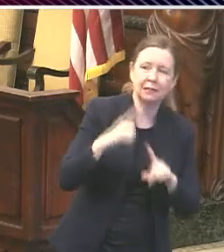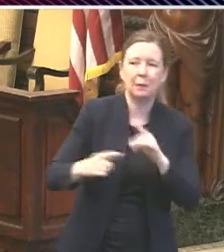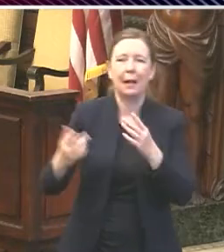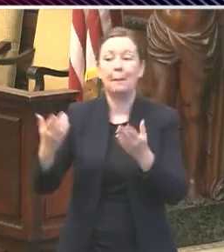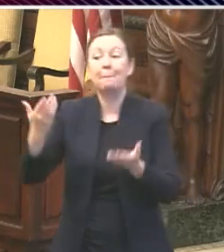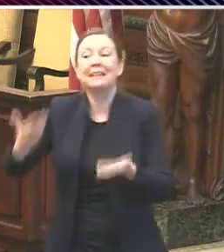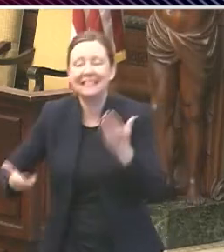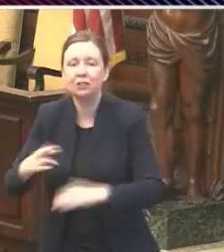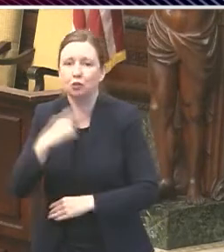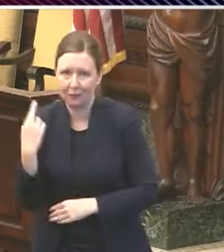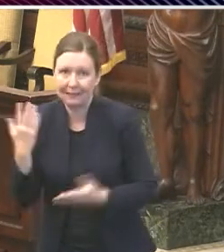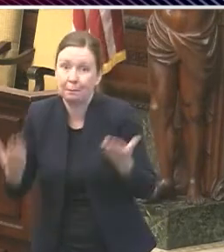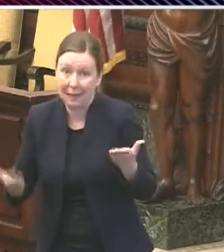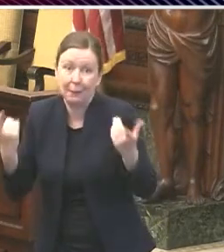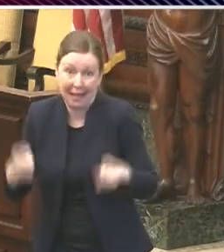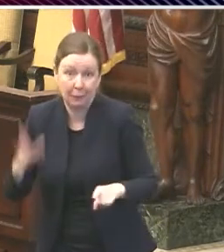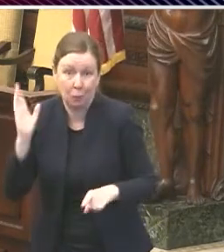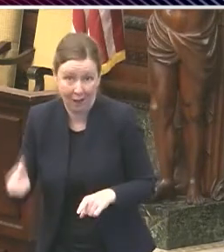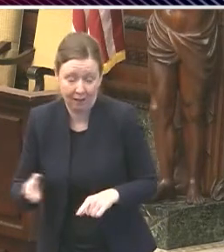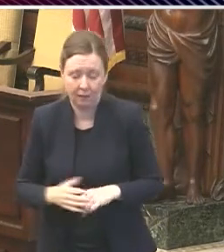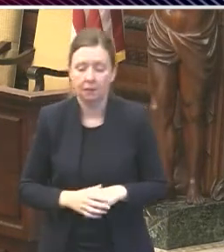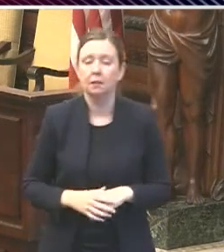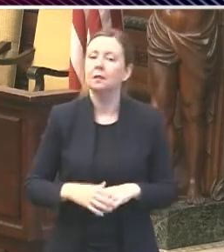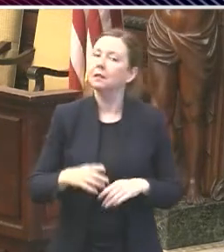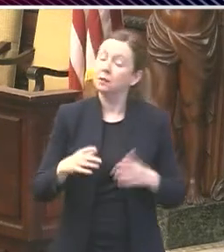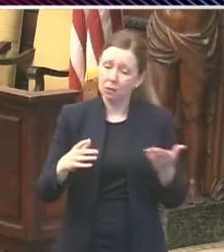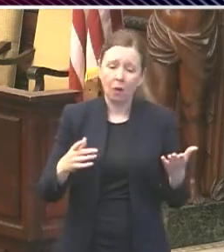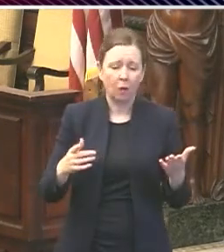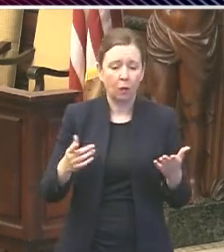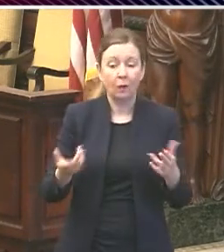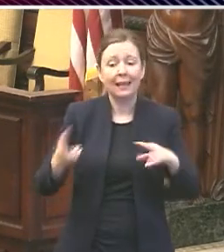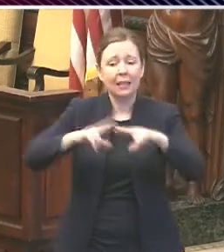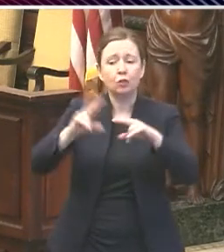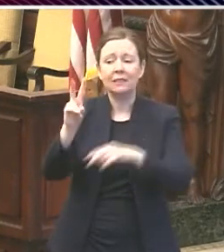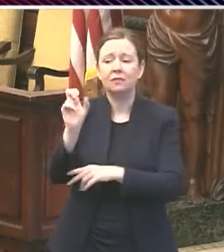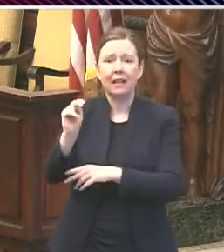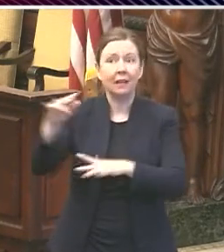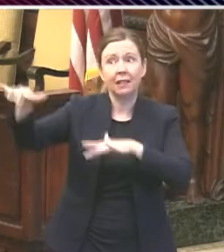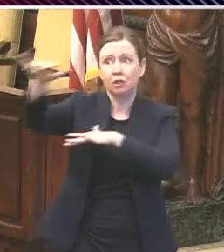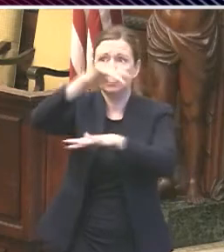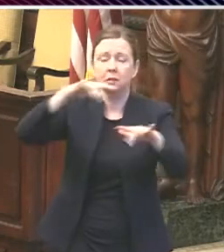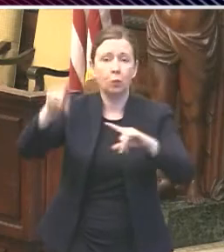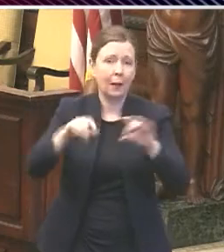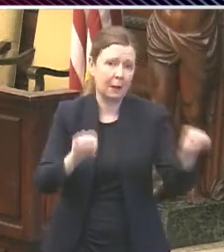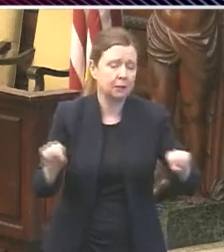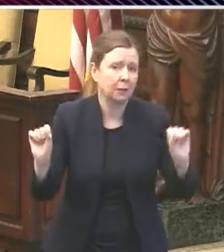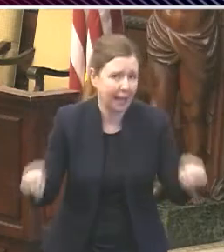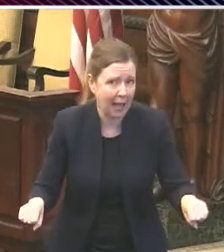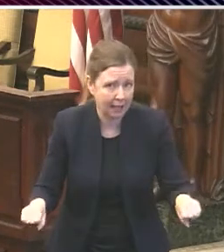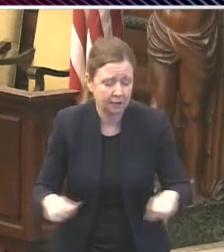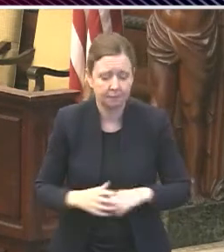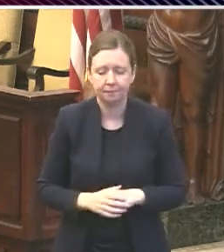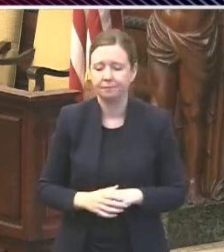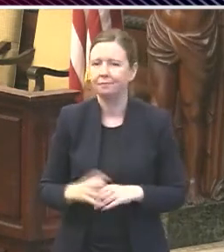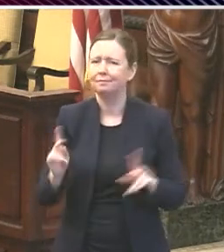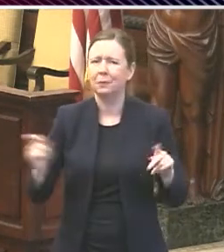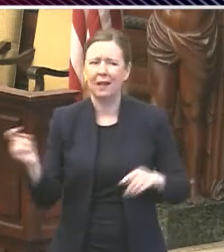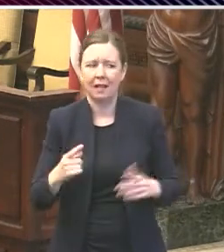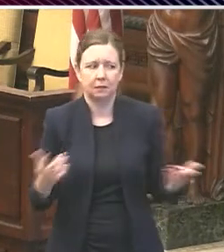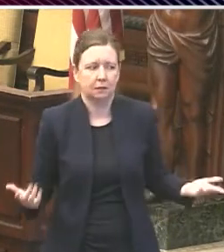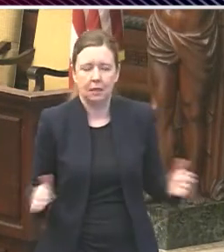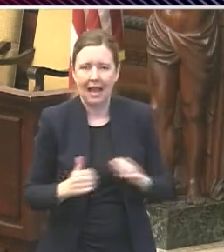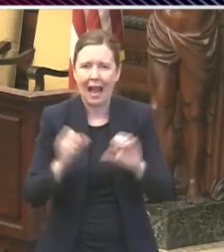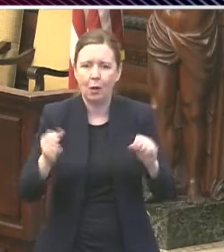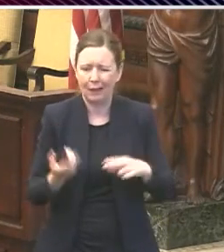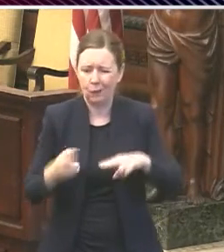potential risk, it does make sense to increase ventilation when it's possible. Now, people have asked us, well, what does that actually mean? How would they do